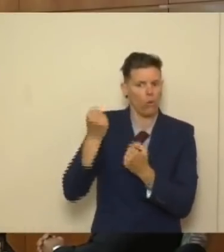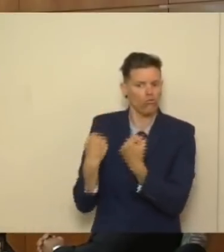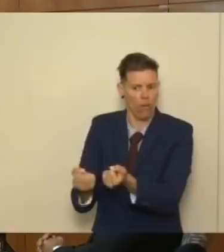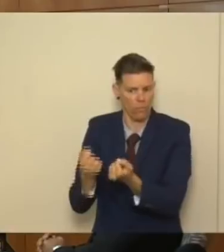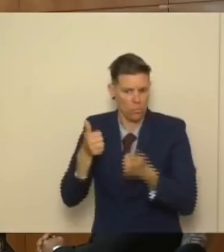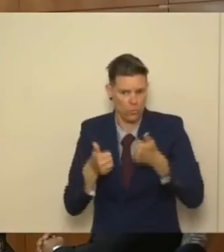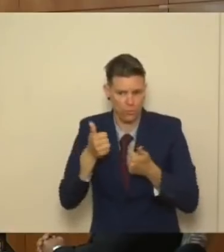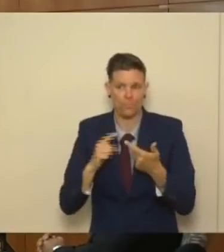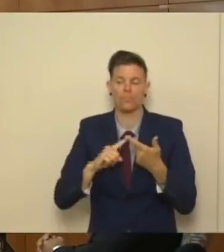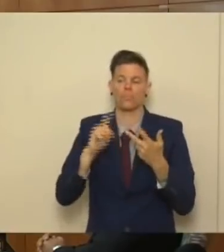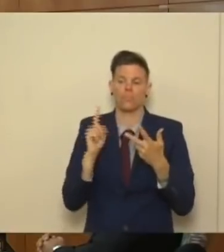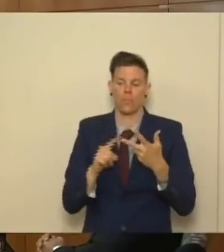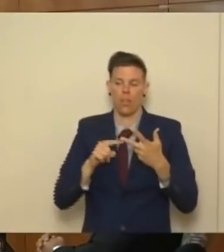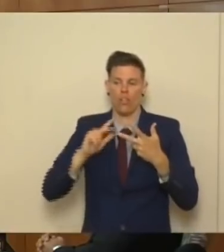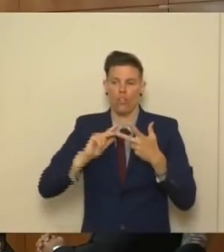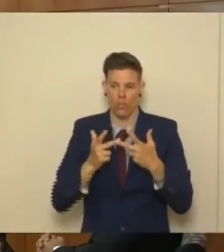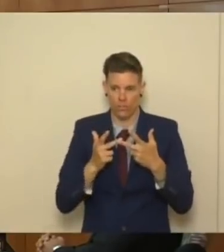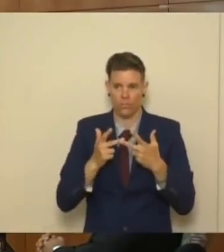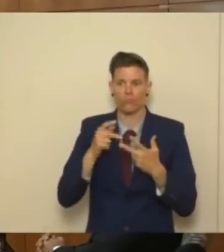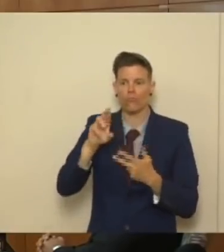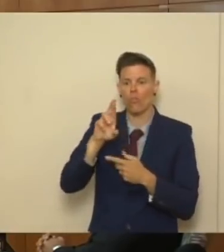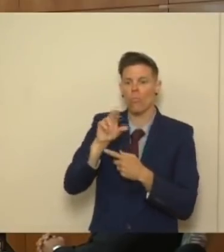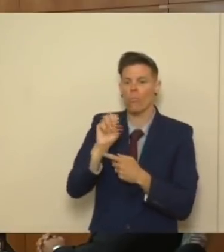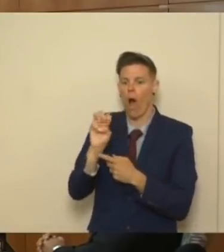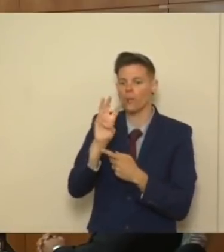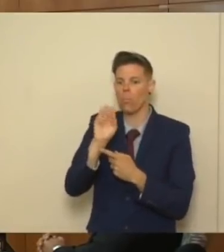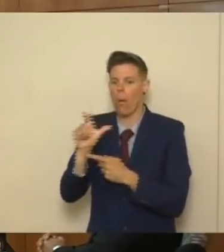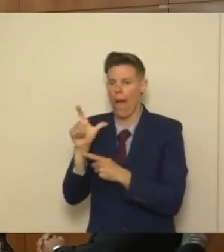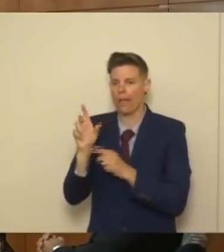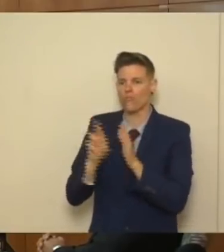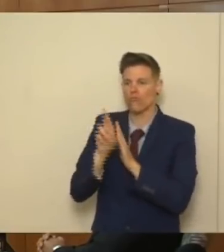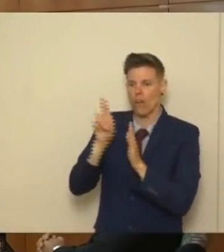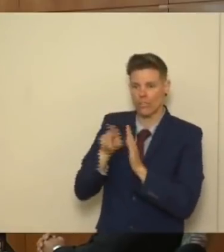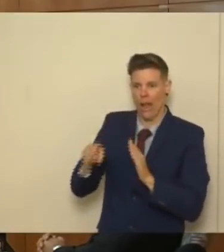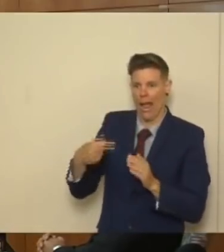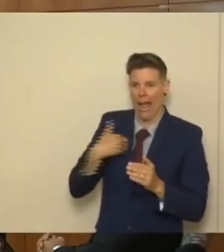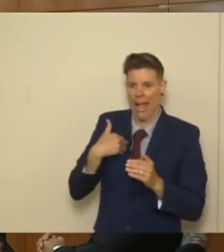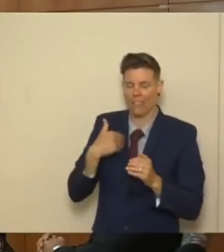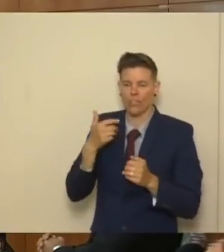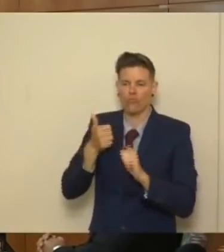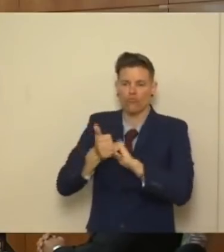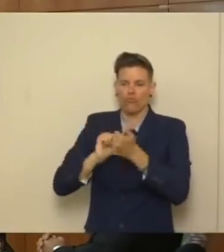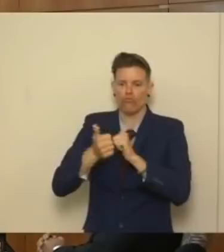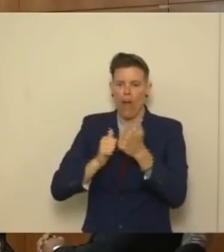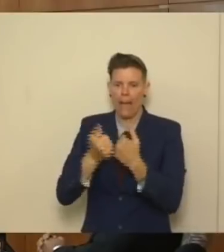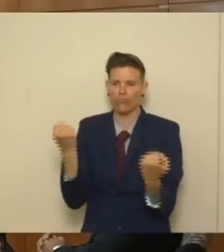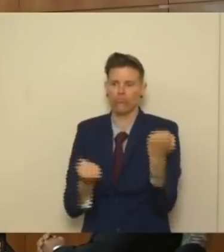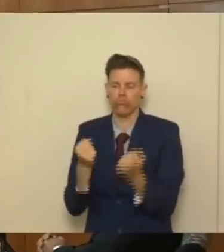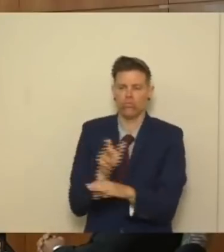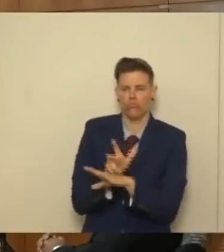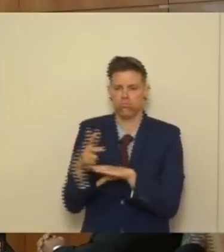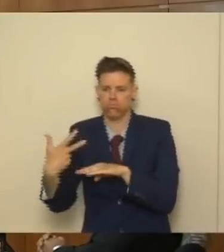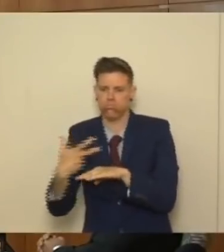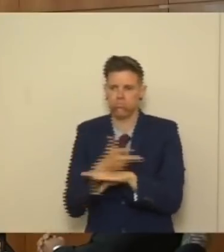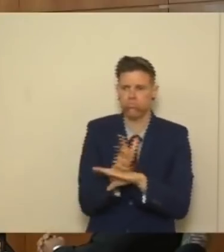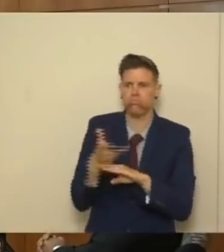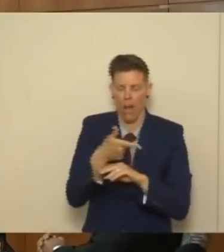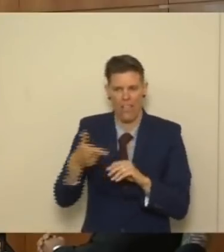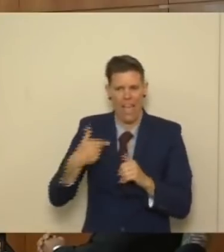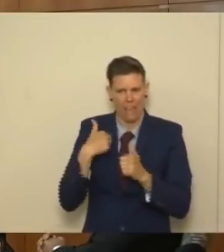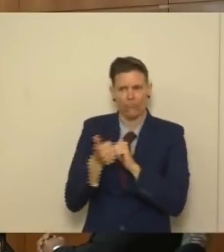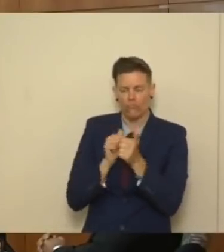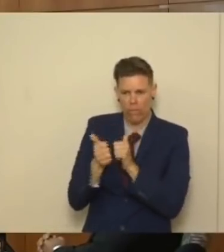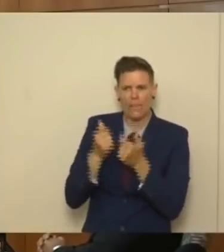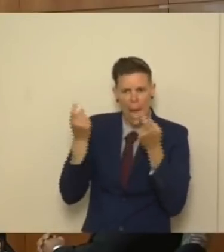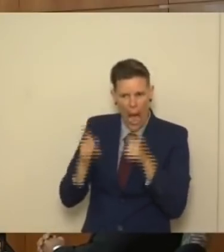Motor Speedway. They held a race last weekend with apparently at least dozens of fans in their grandstands. According to their Facebook page, they're